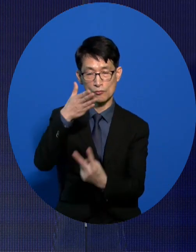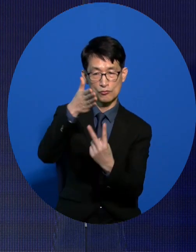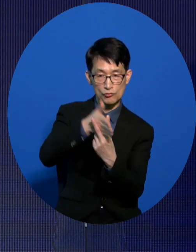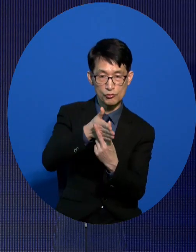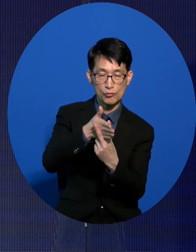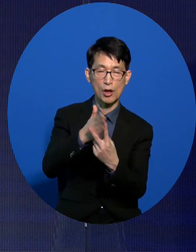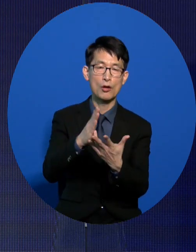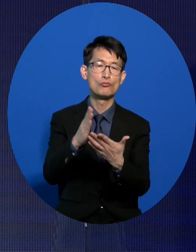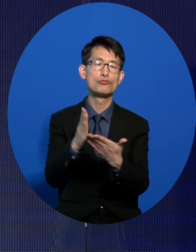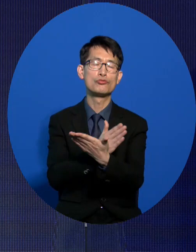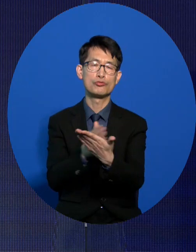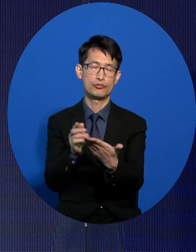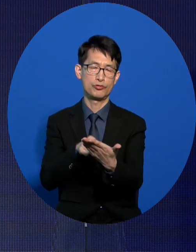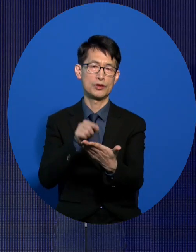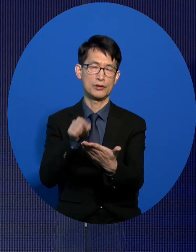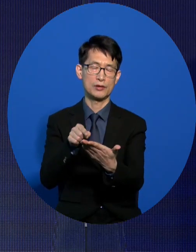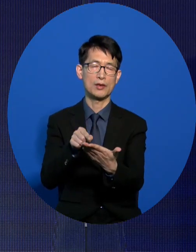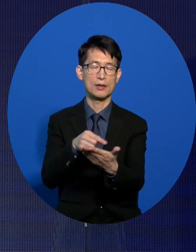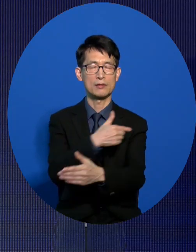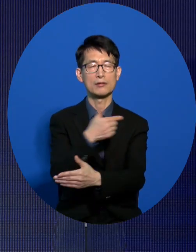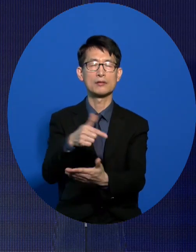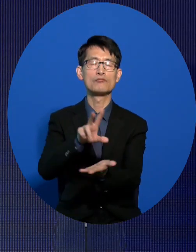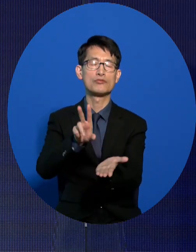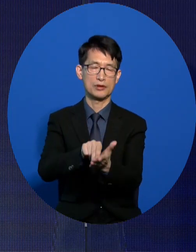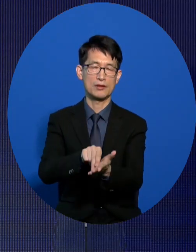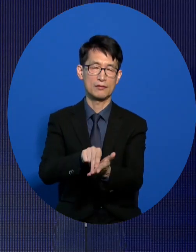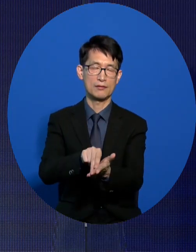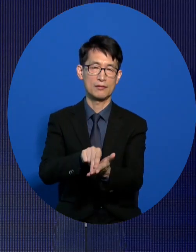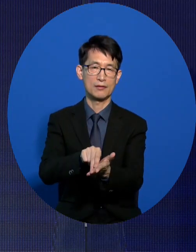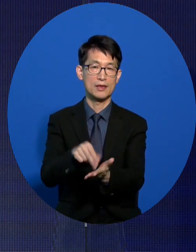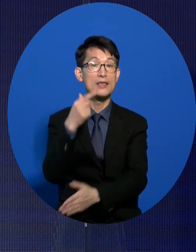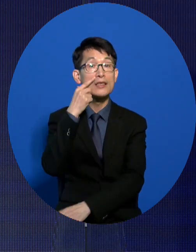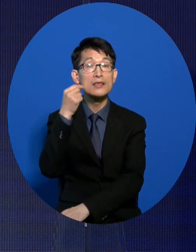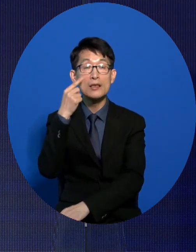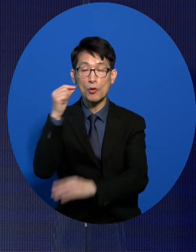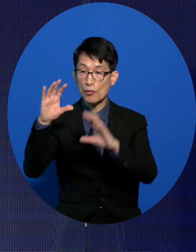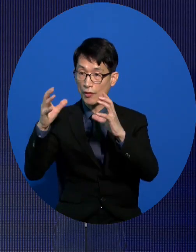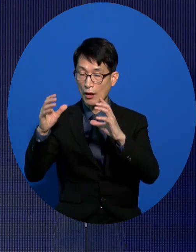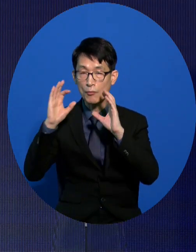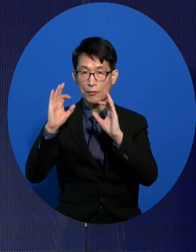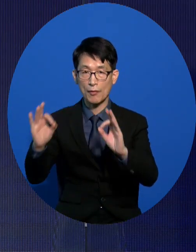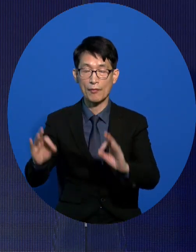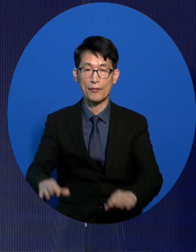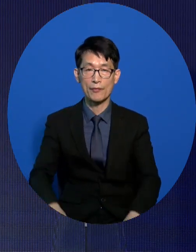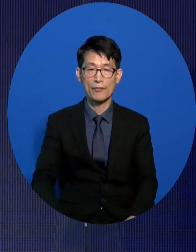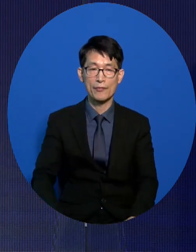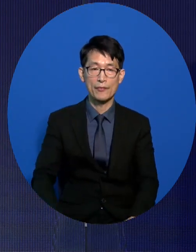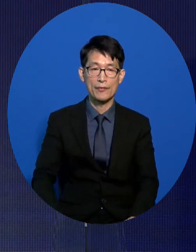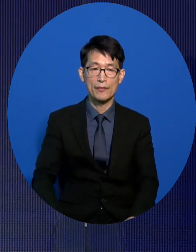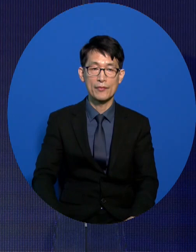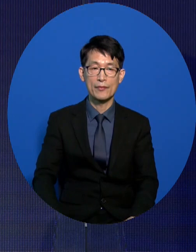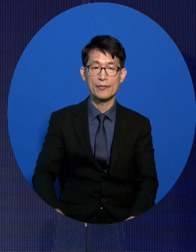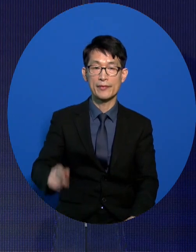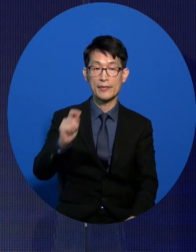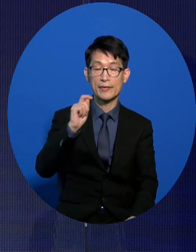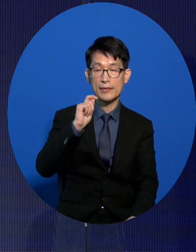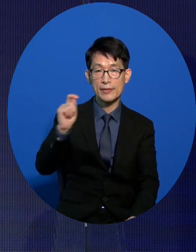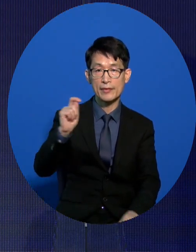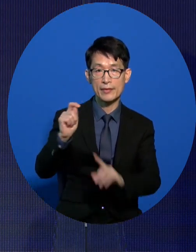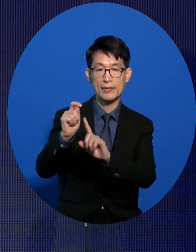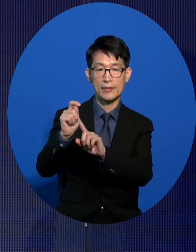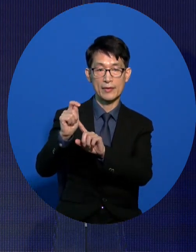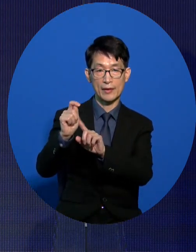presentation, I think that there are different services provided to the persons with disabilities versus those who do not